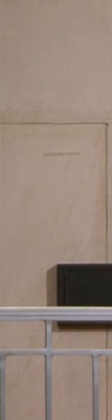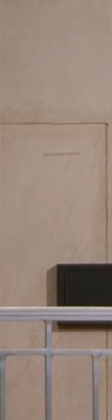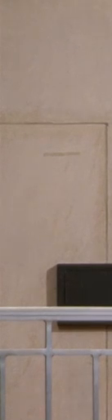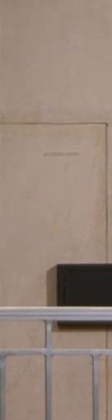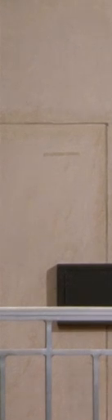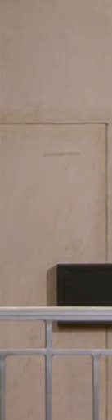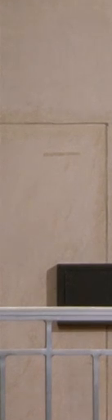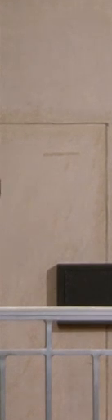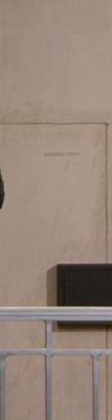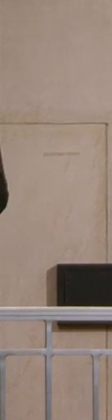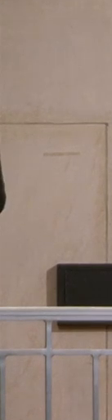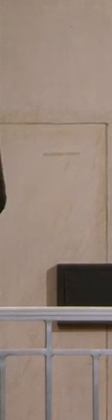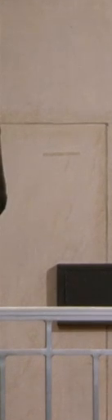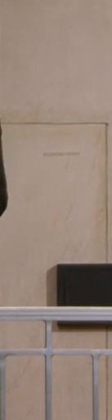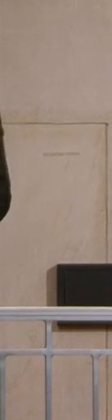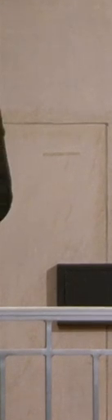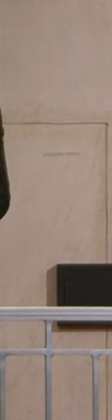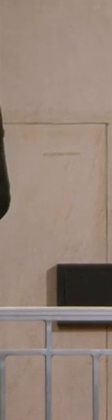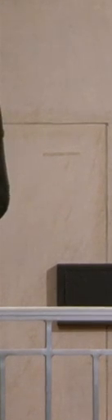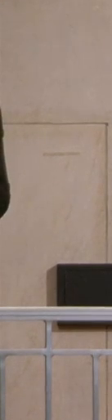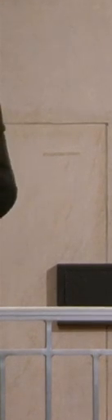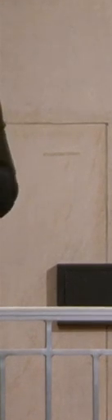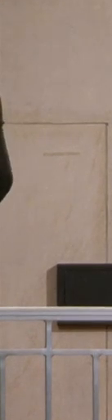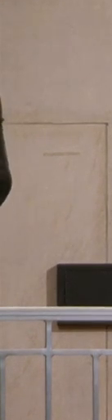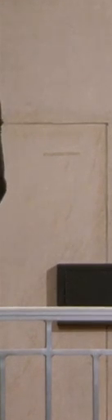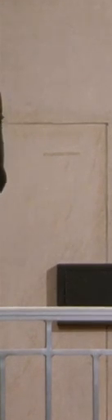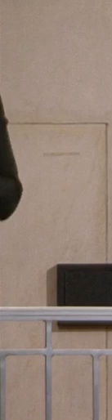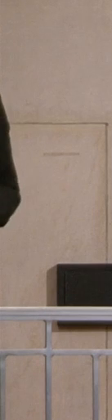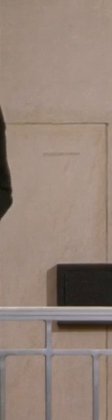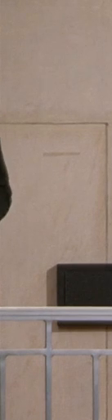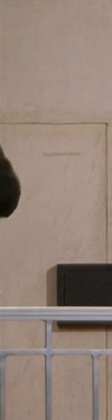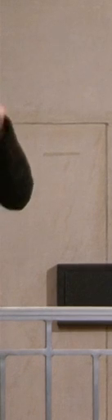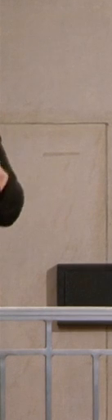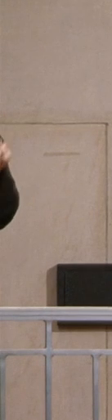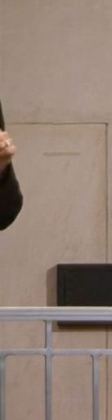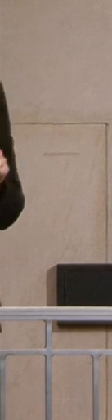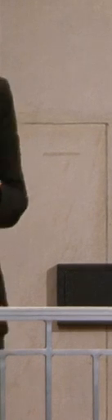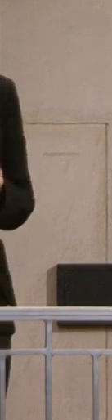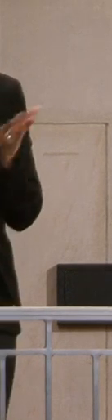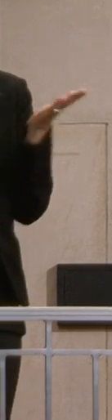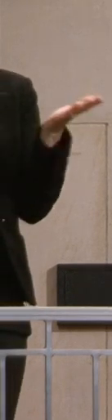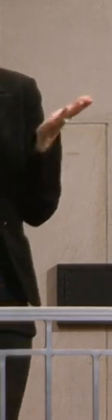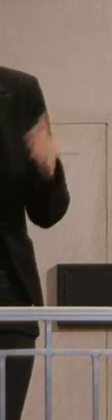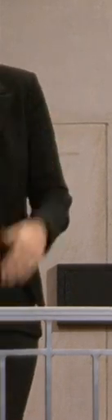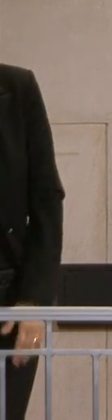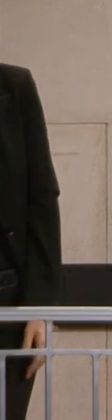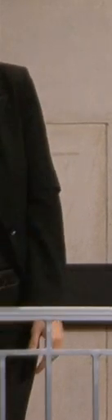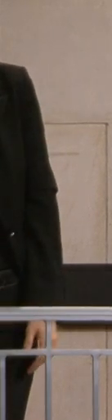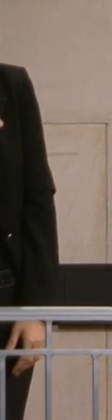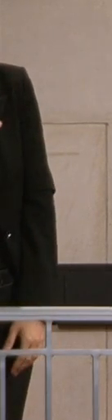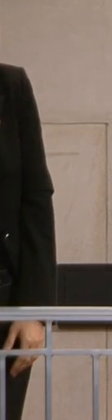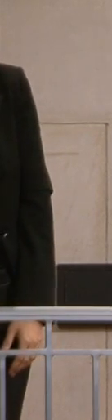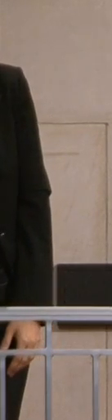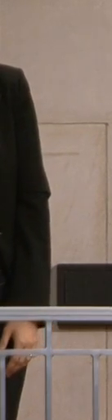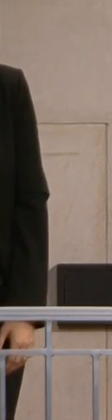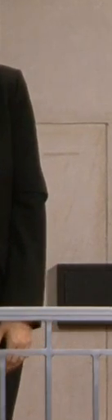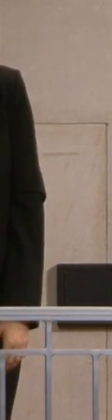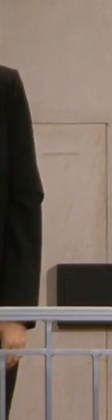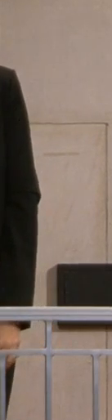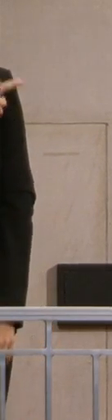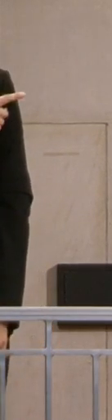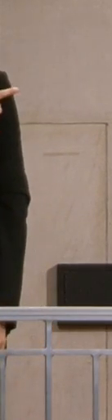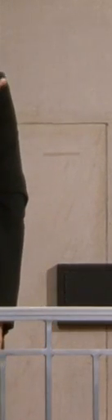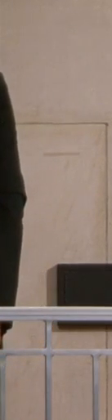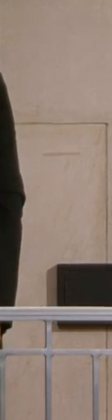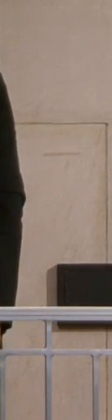expand on our success. We rely on courageous public servants like Ashley Evans as we seek to broaden our approach and